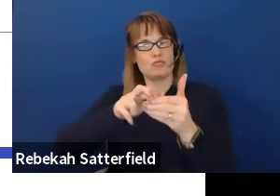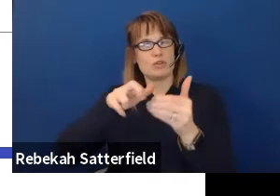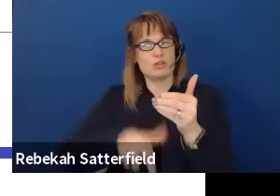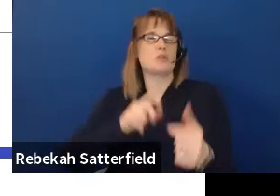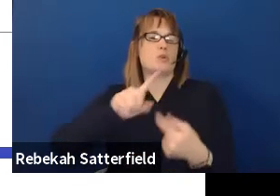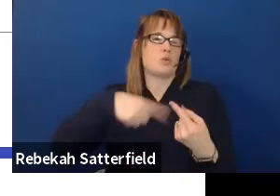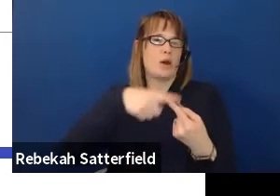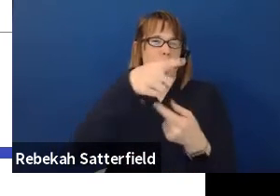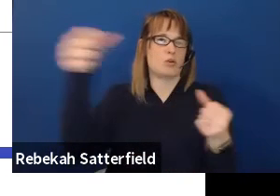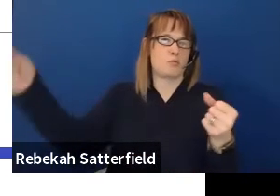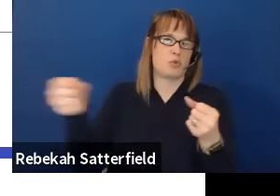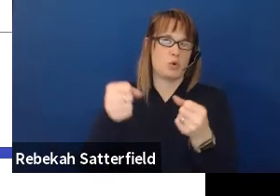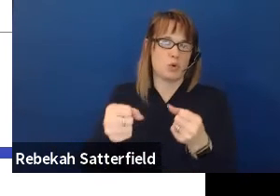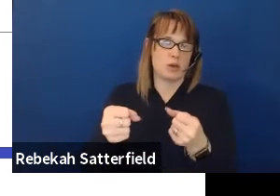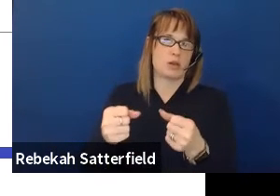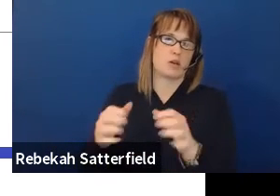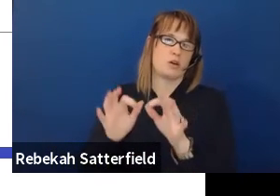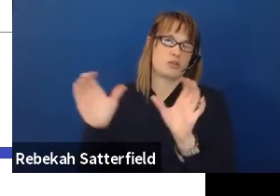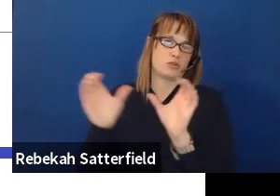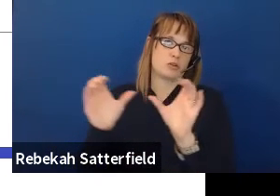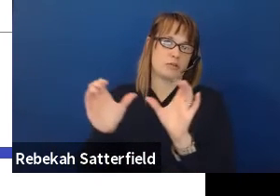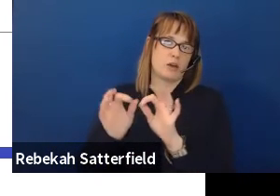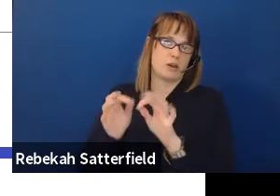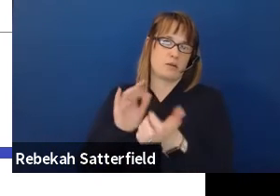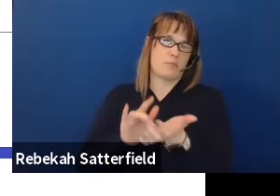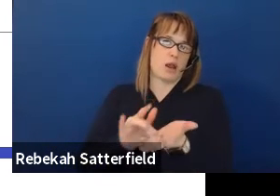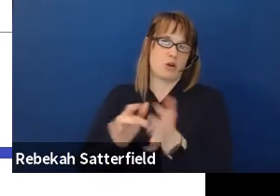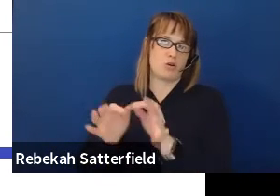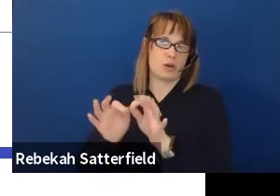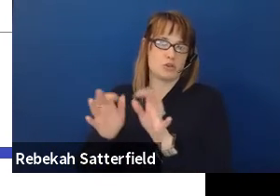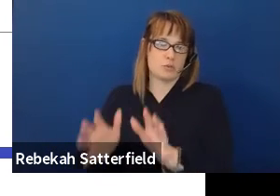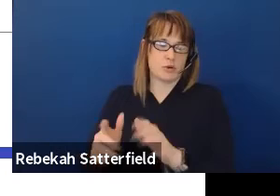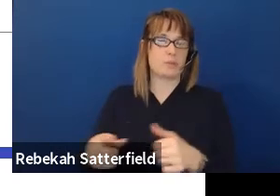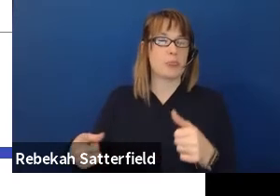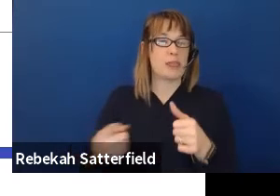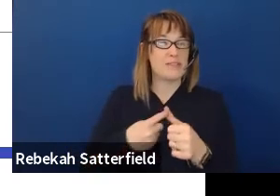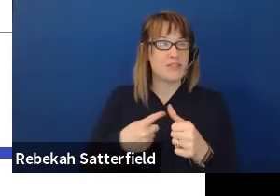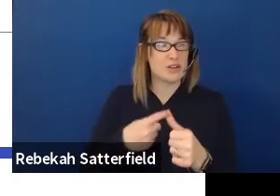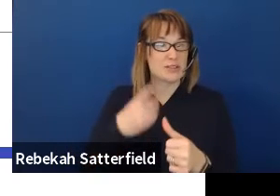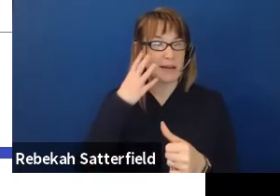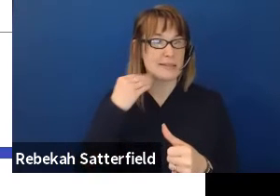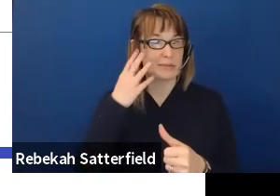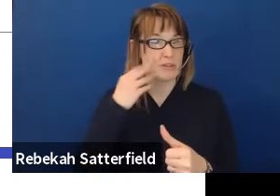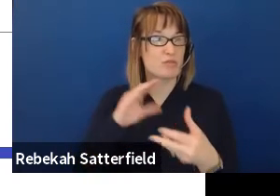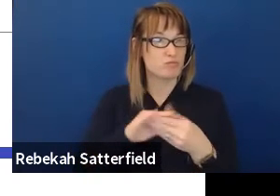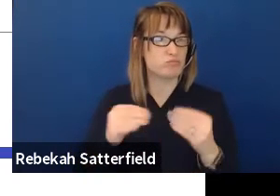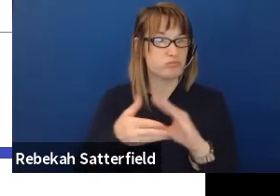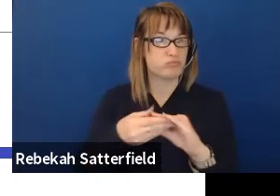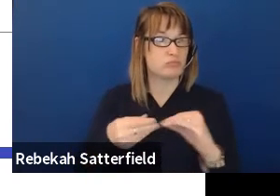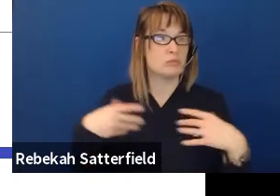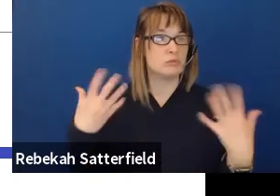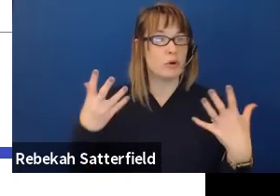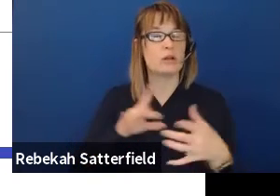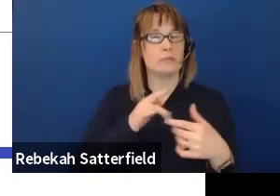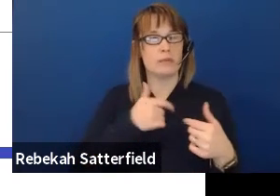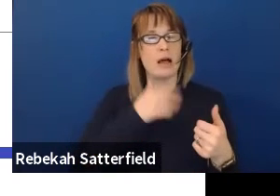trained, or certified medical interpreter. The first experience or anecdote I'd like to share with you is something that